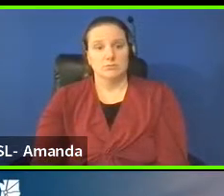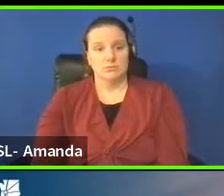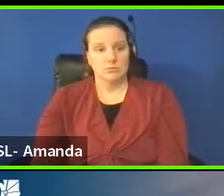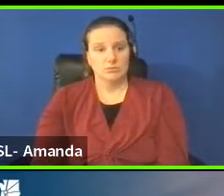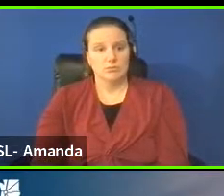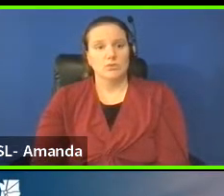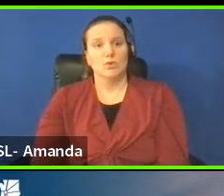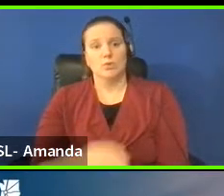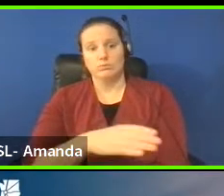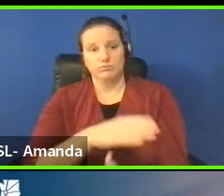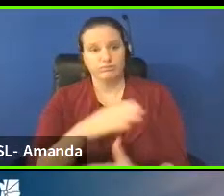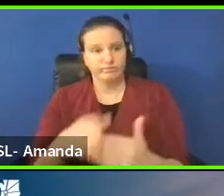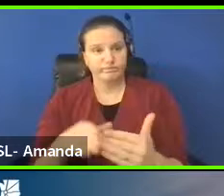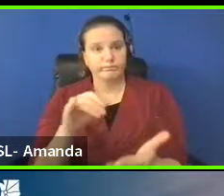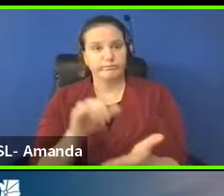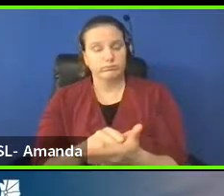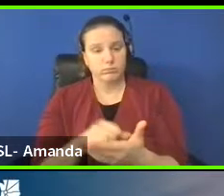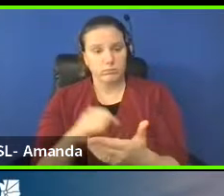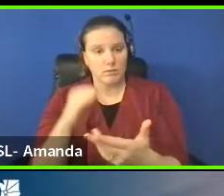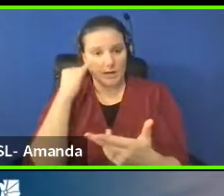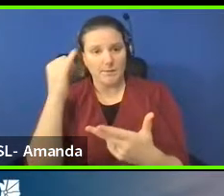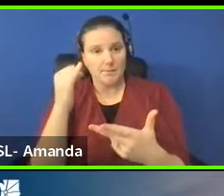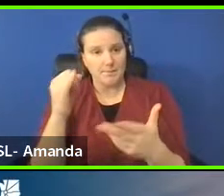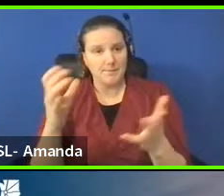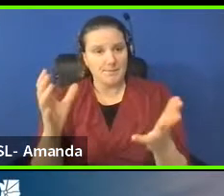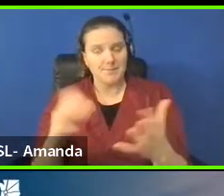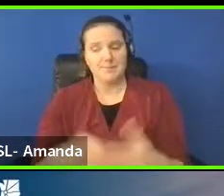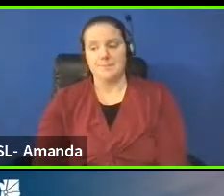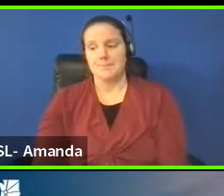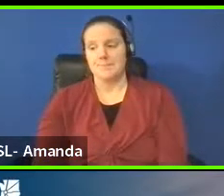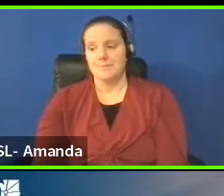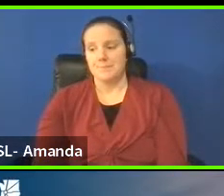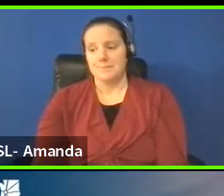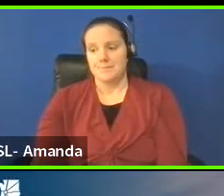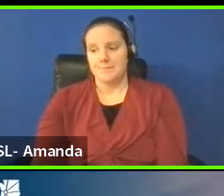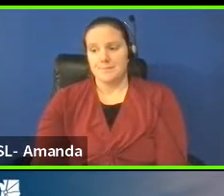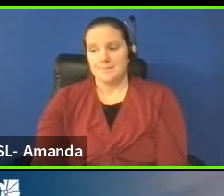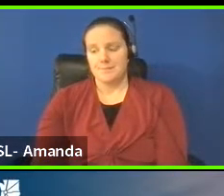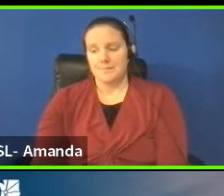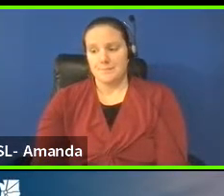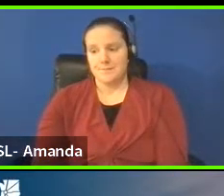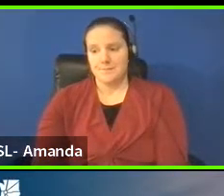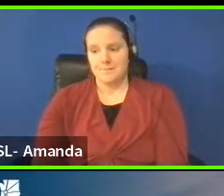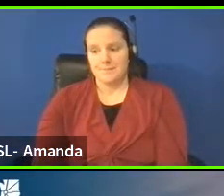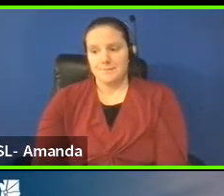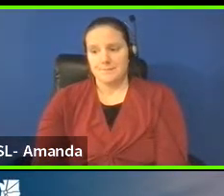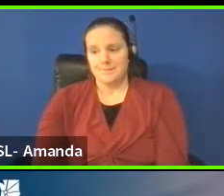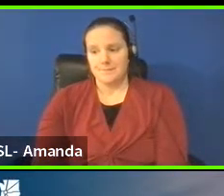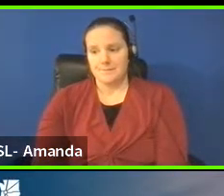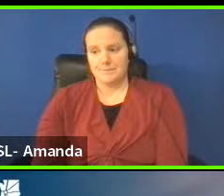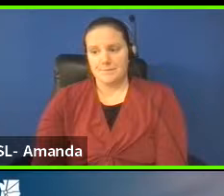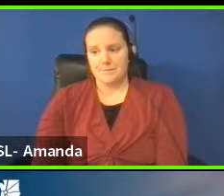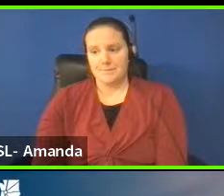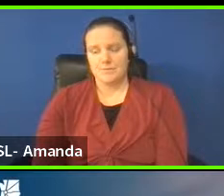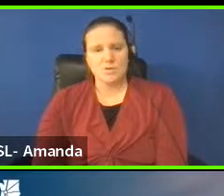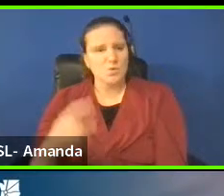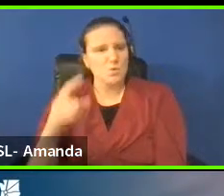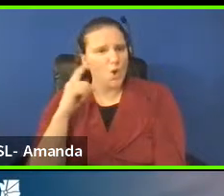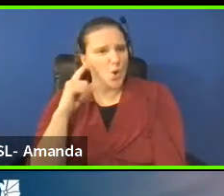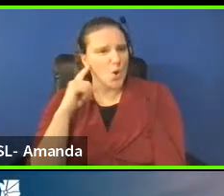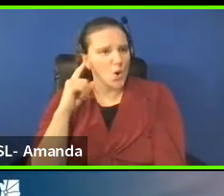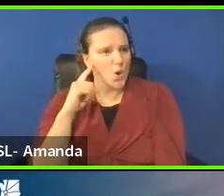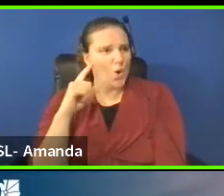complete that picture. But so we're hoping to hear from the feds